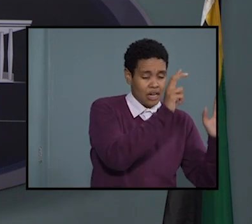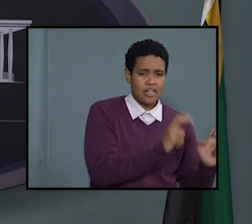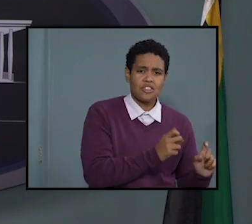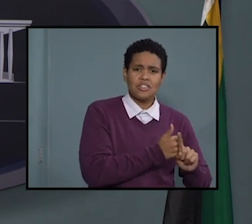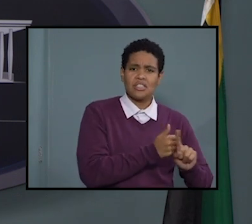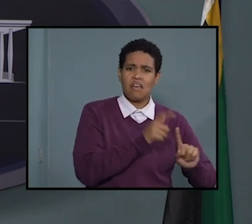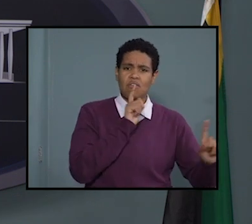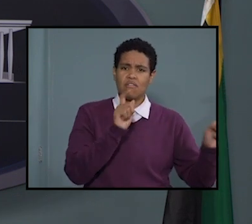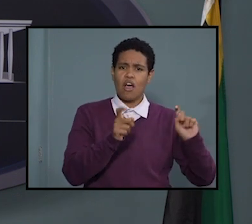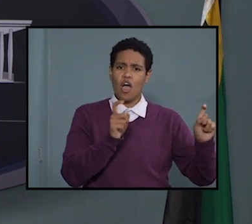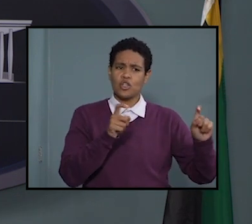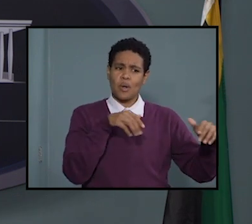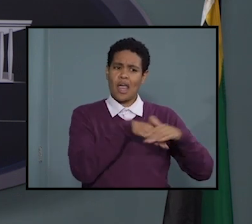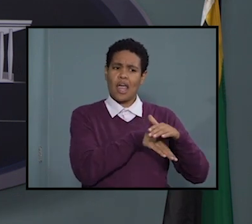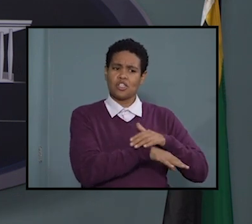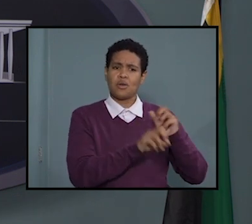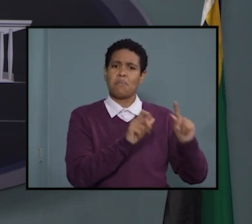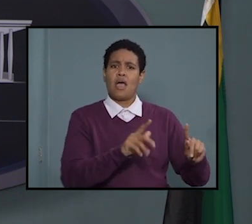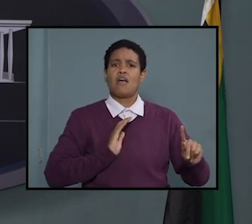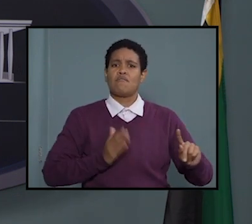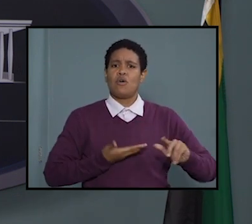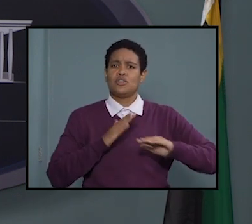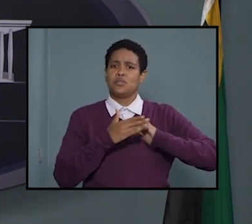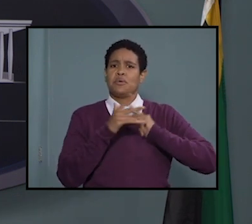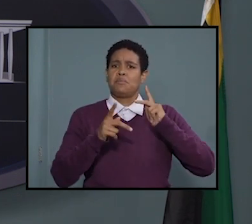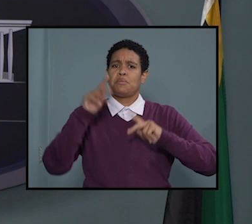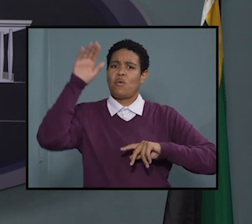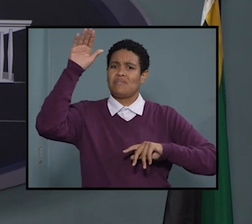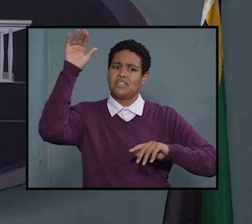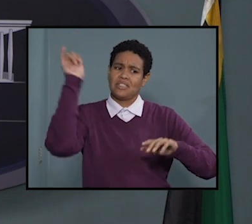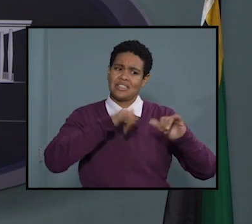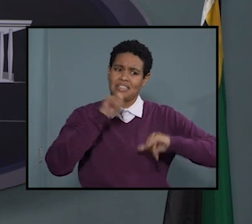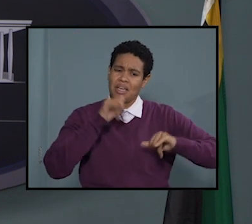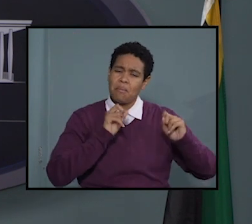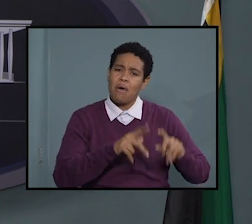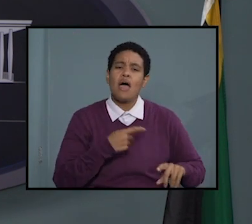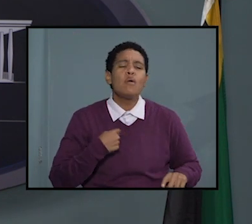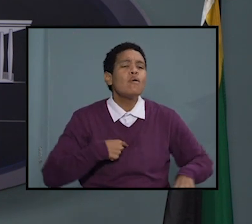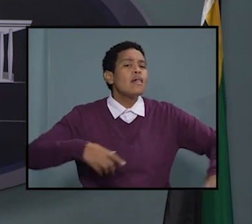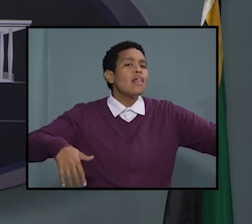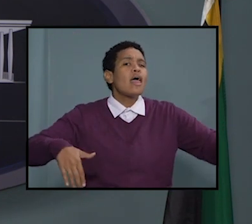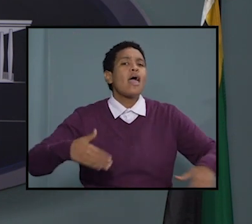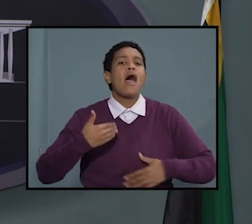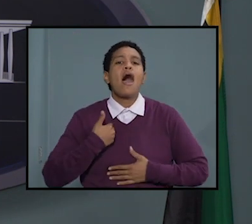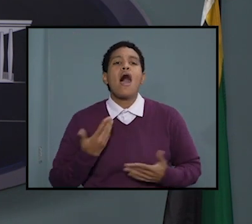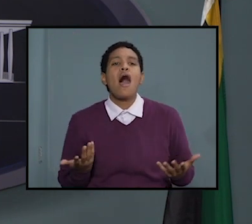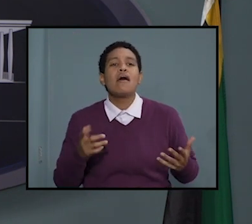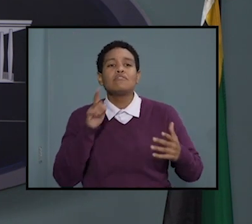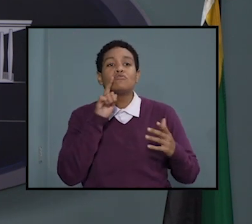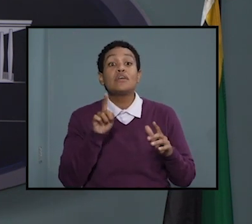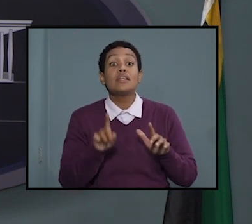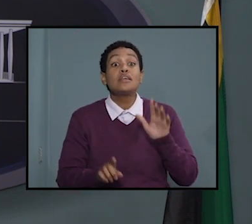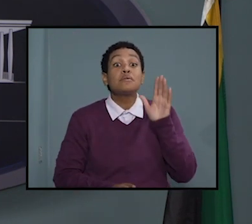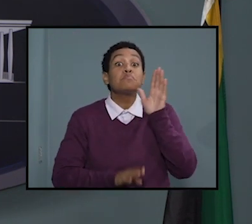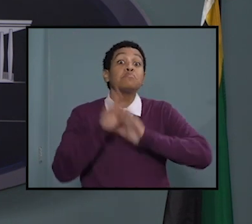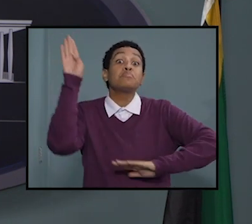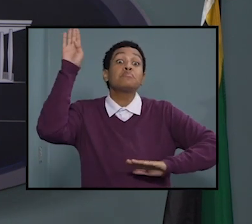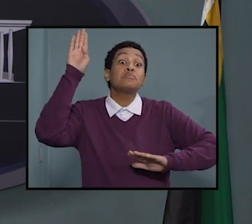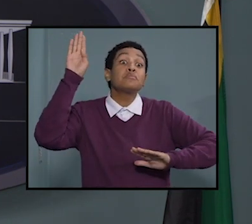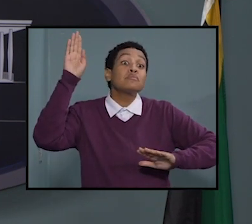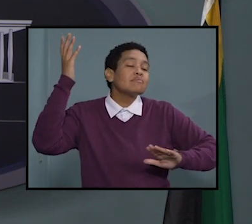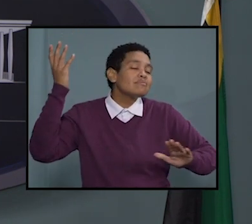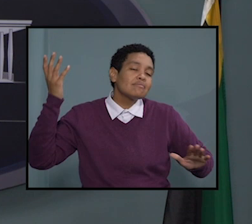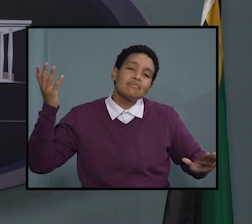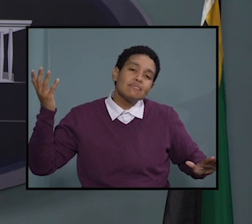of controlled re-entry of our nationals overseas, we did not have yet the spike of